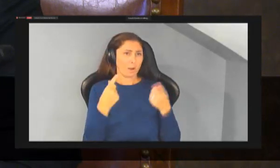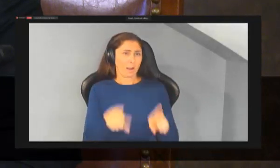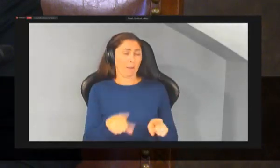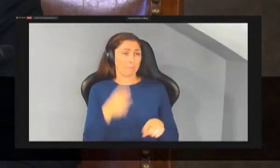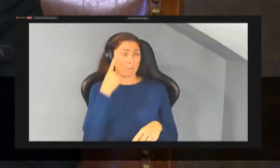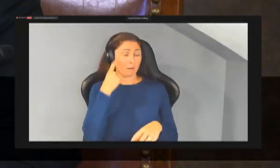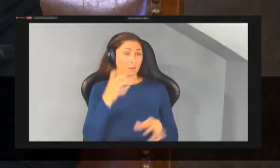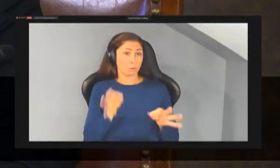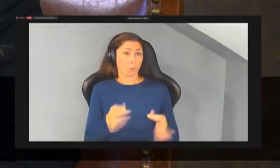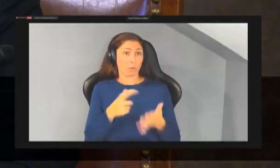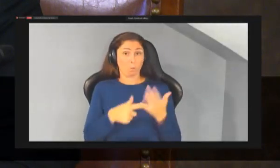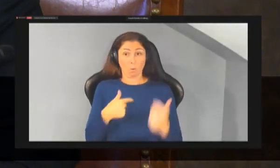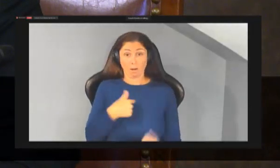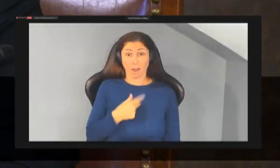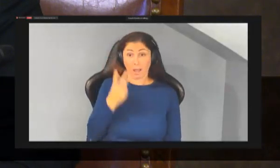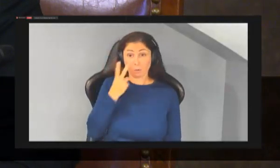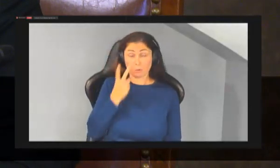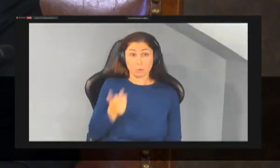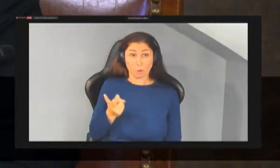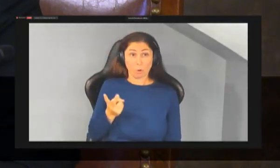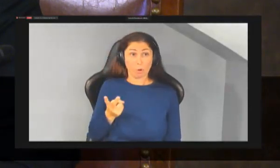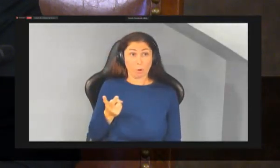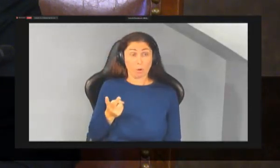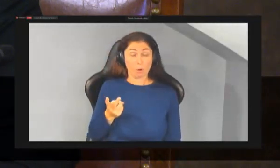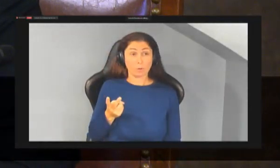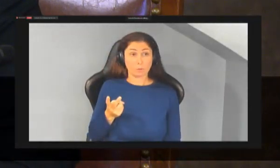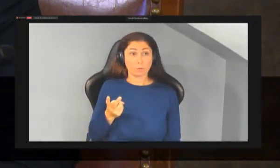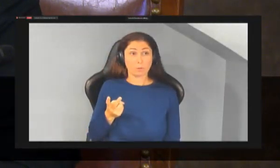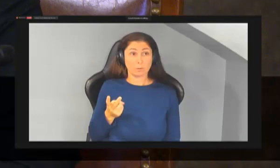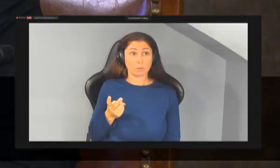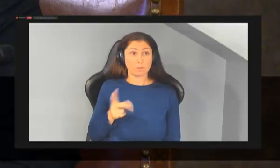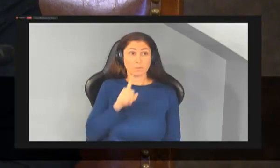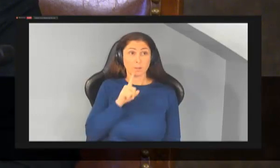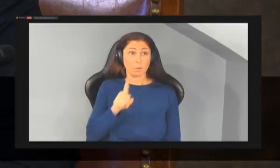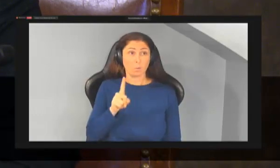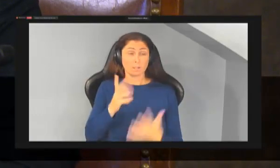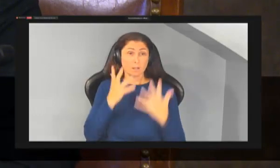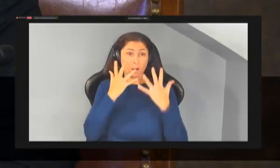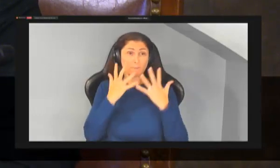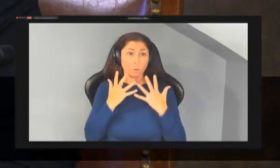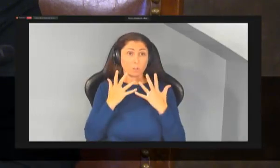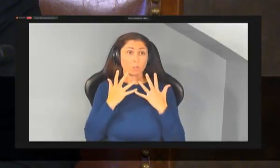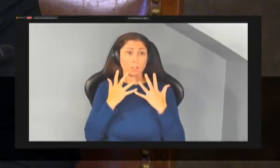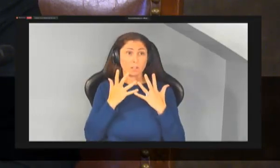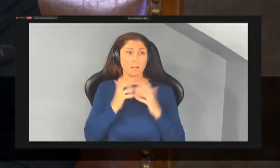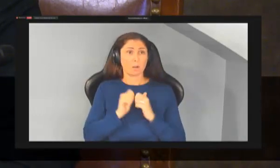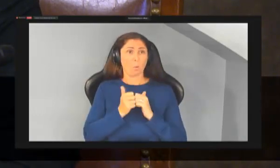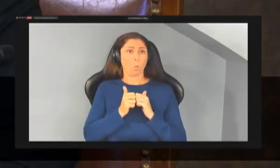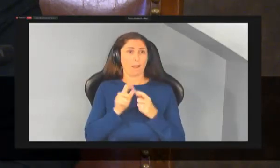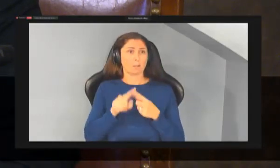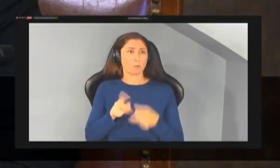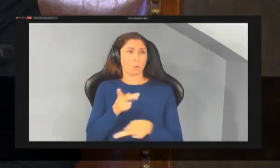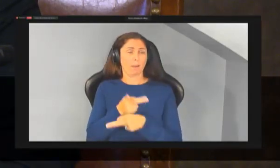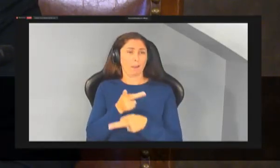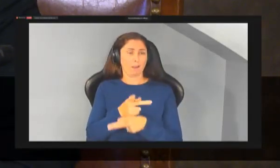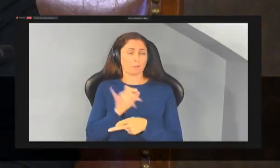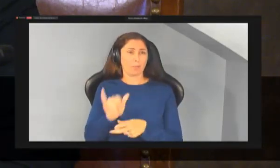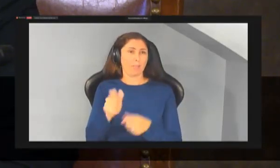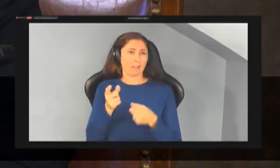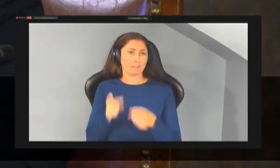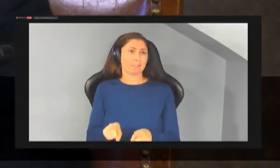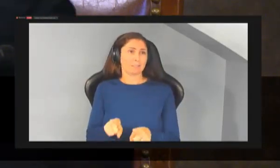from what I saw, that was an unfortunate way to handle that incident, to say the least.